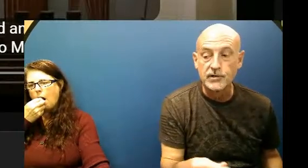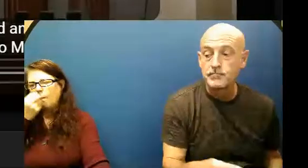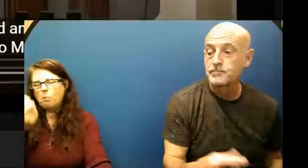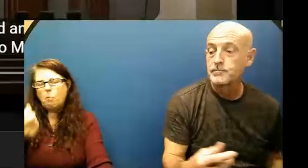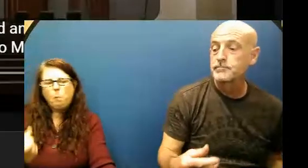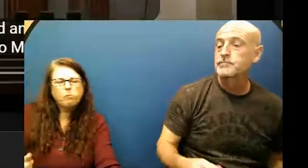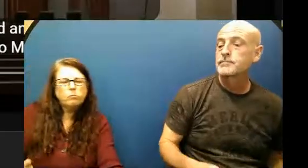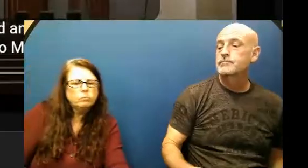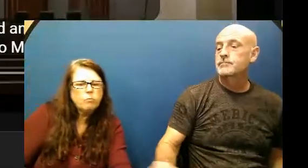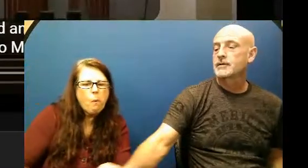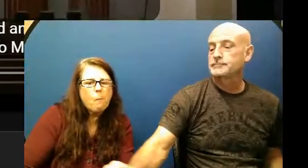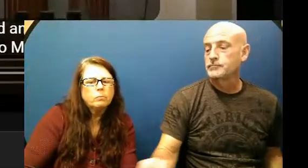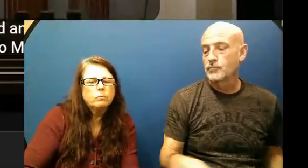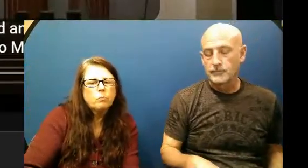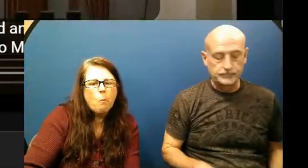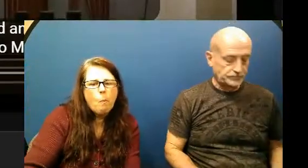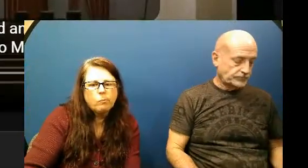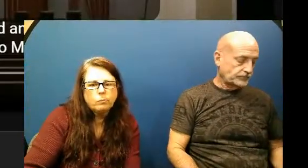individual freedom.